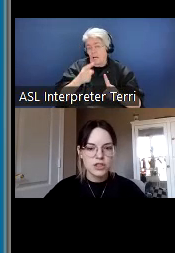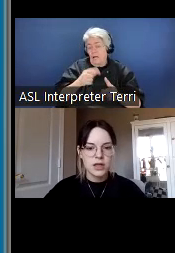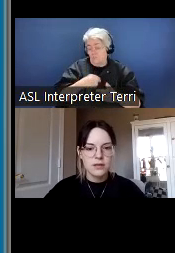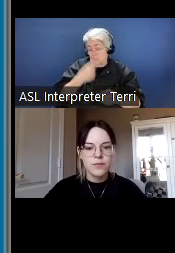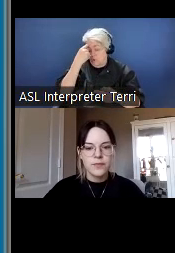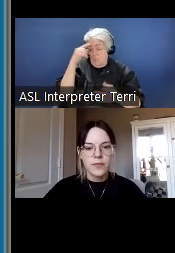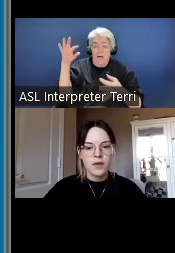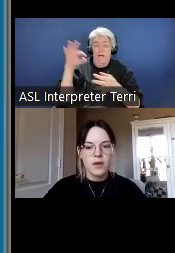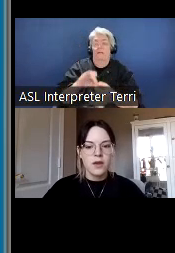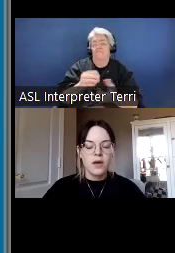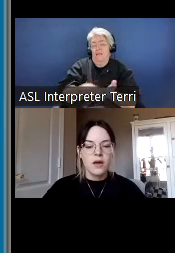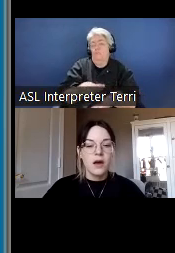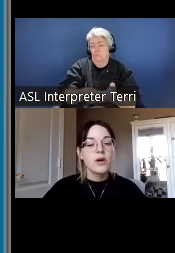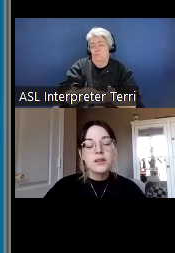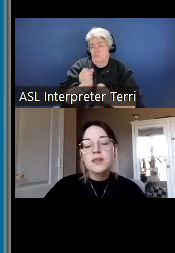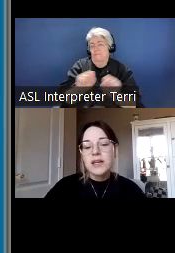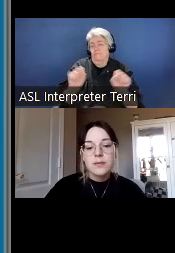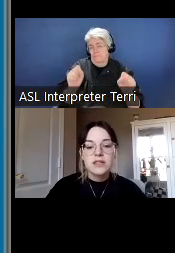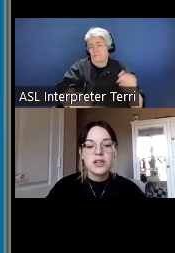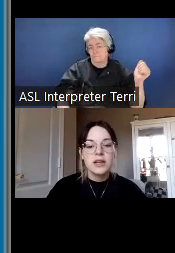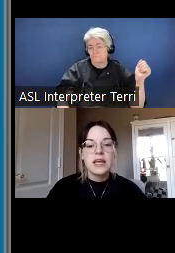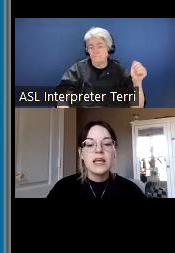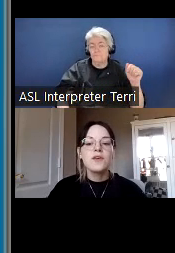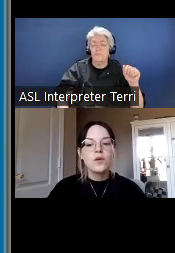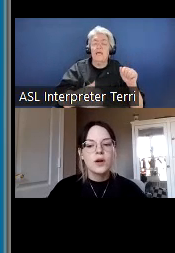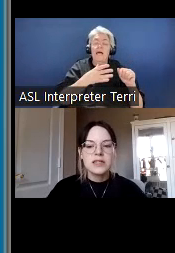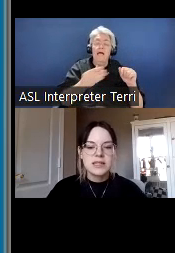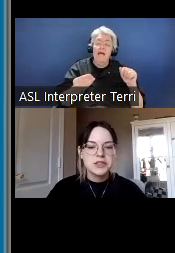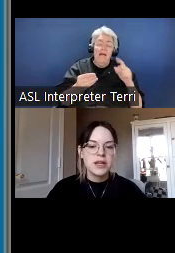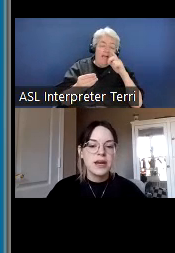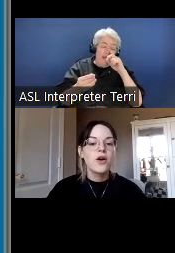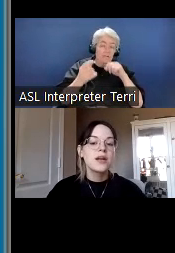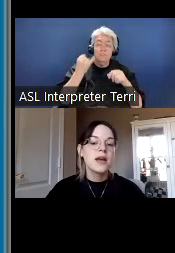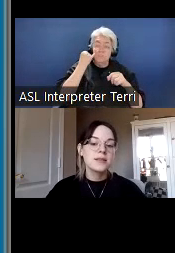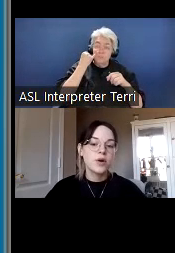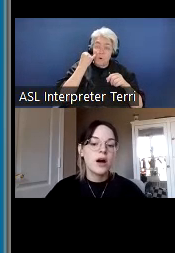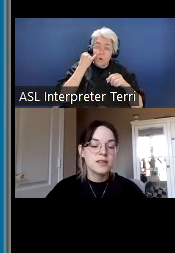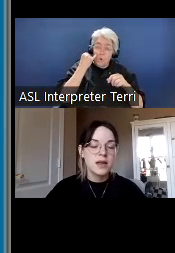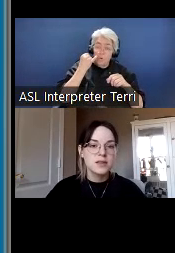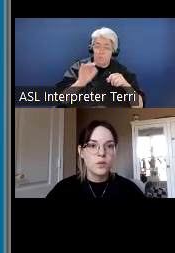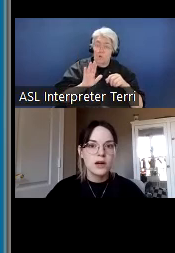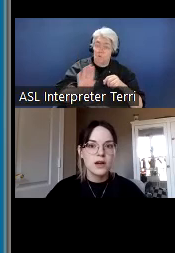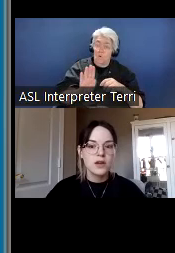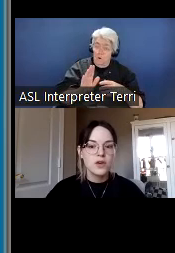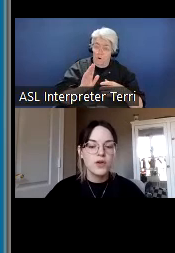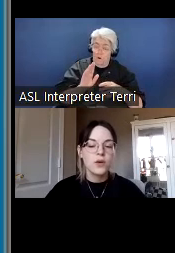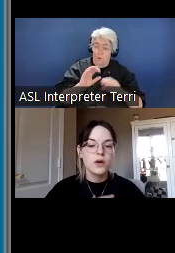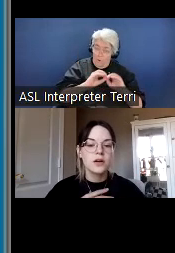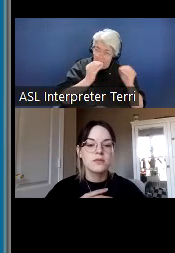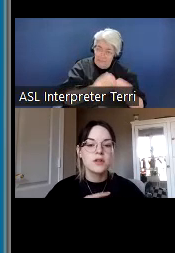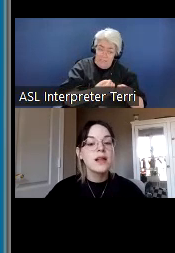that conversation. I would also like to mention, if your organization already has a process